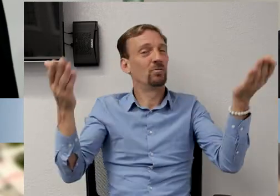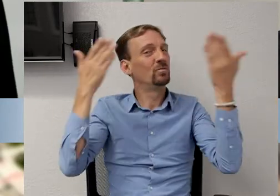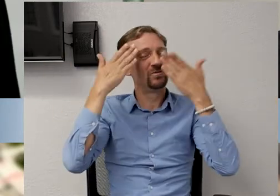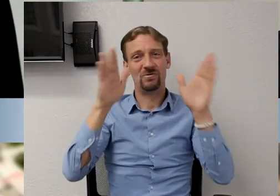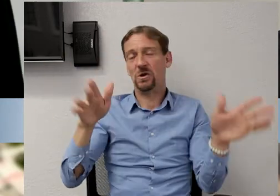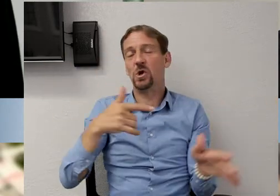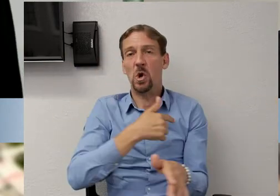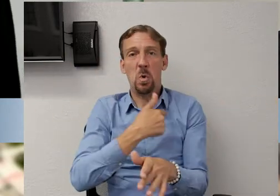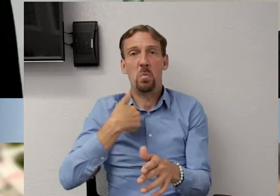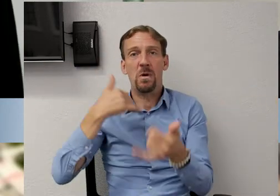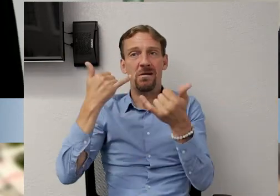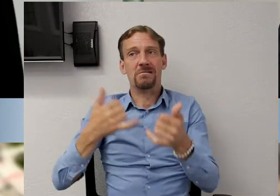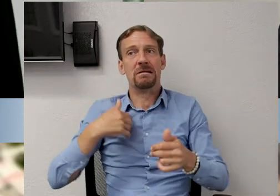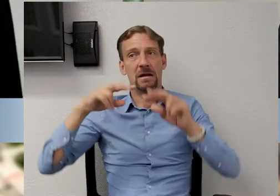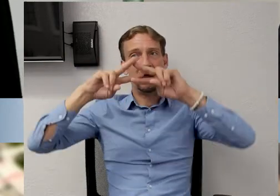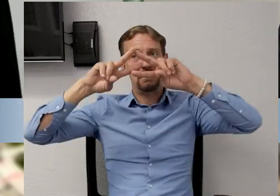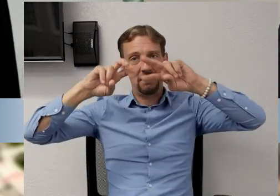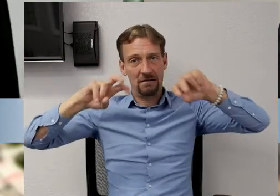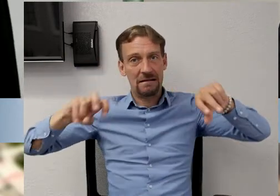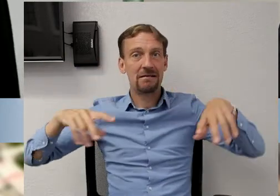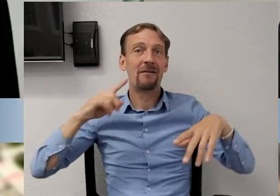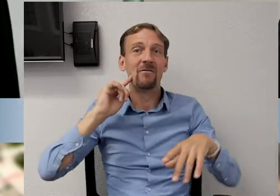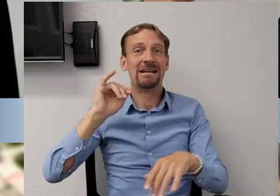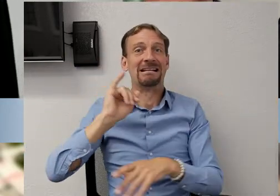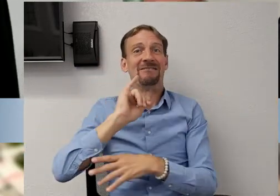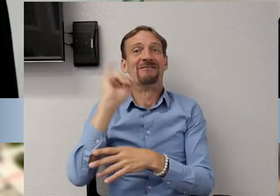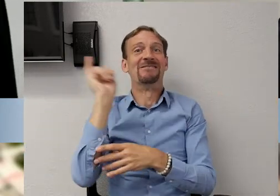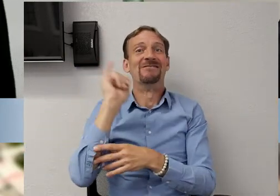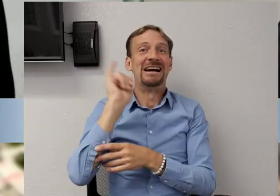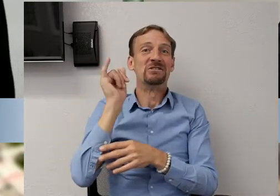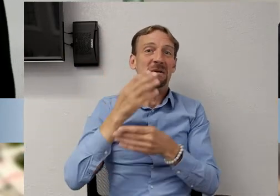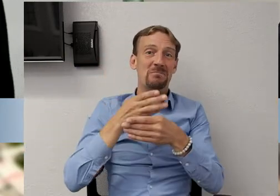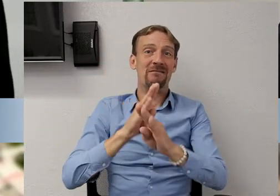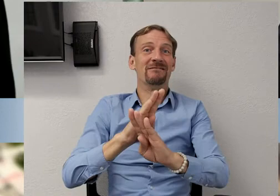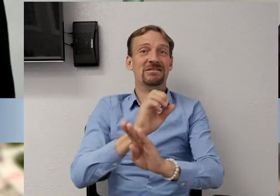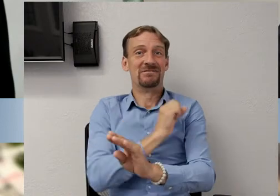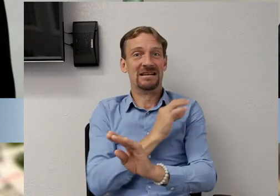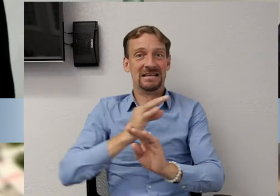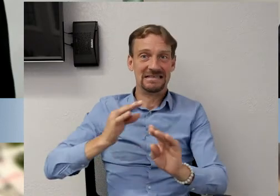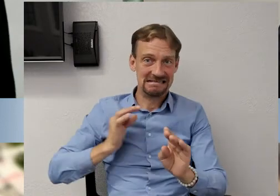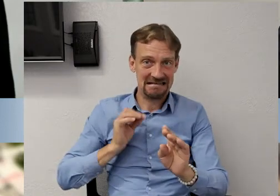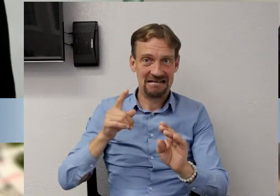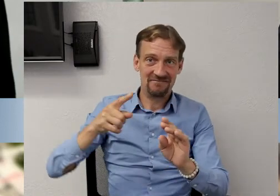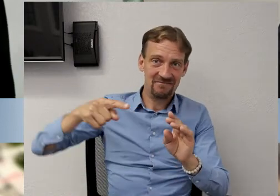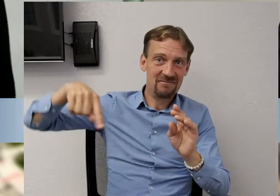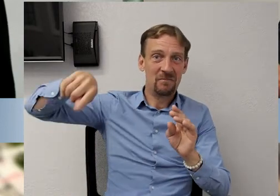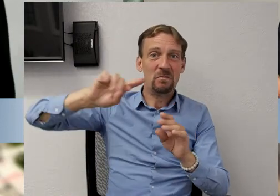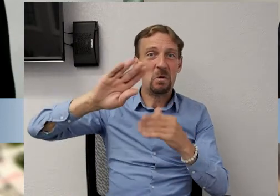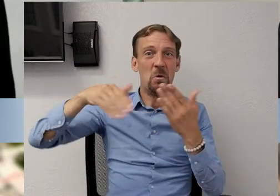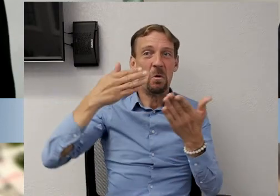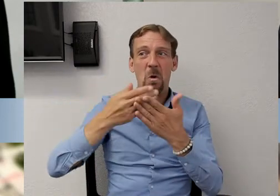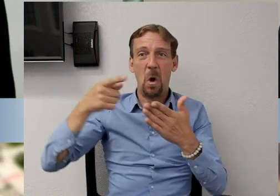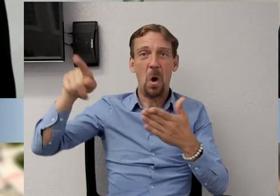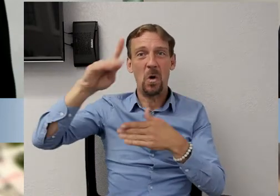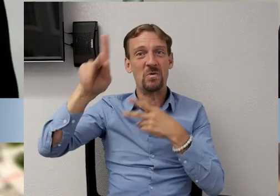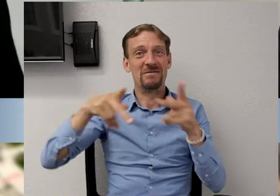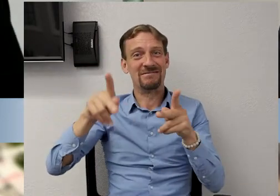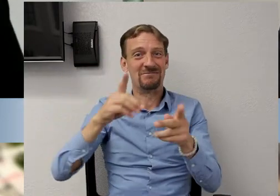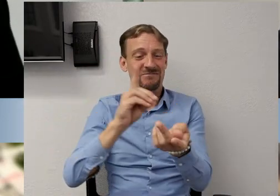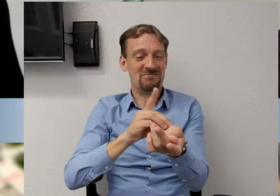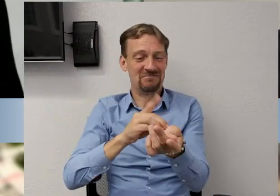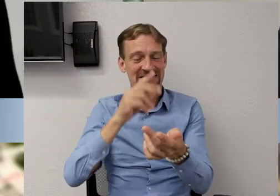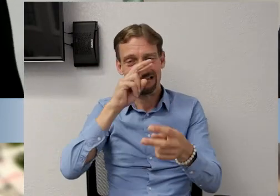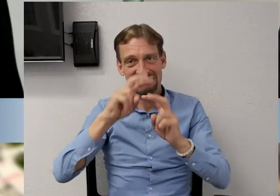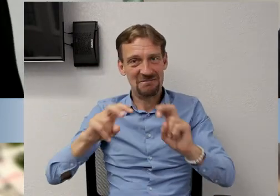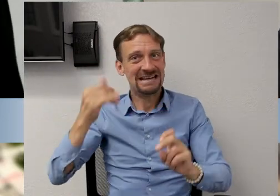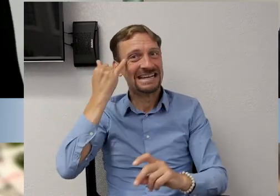exploring our infection prevention staff, Dr. Boken, our epidemiologist, all exploring what would